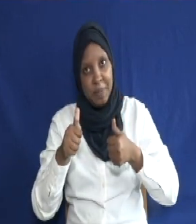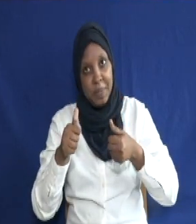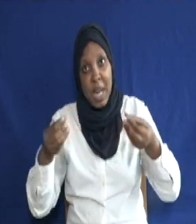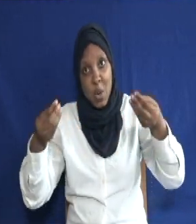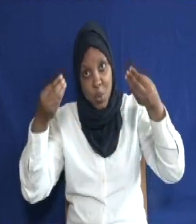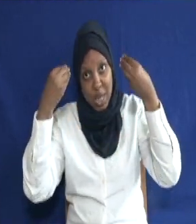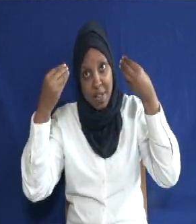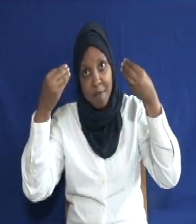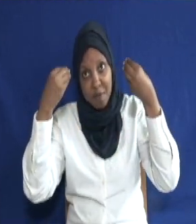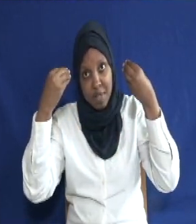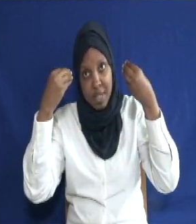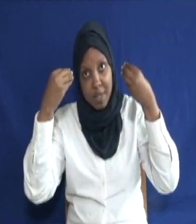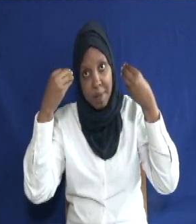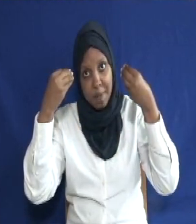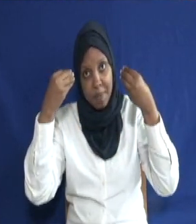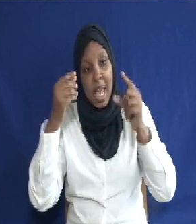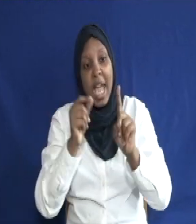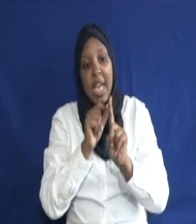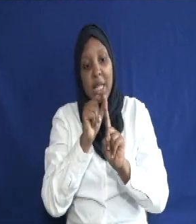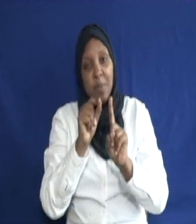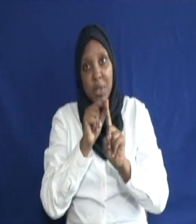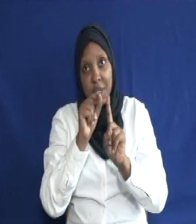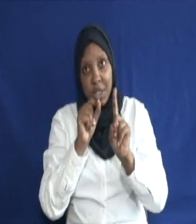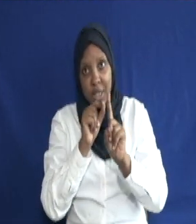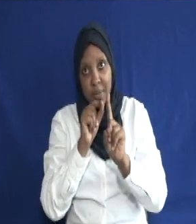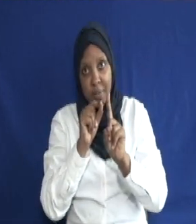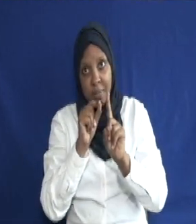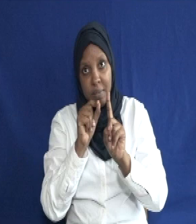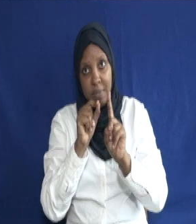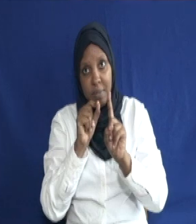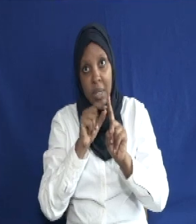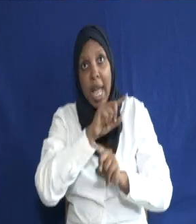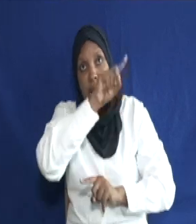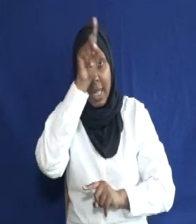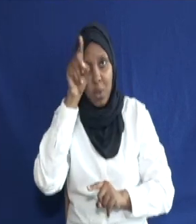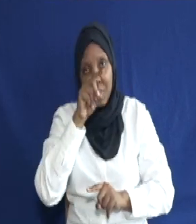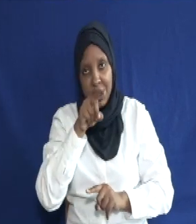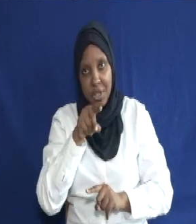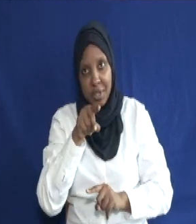learn exponential equation. Can you pronounce